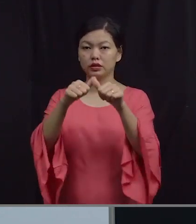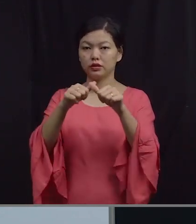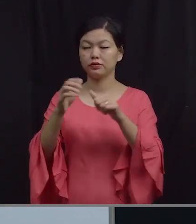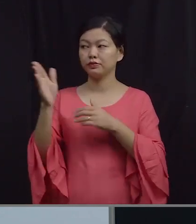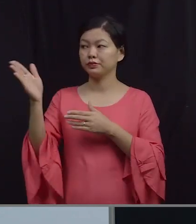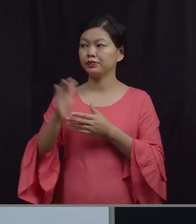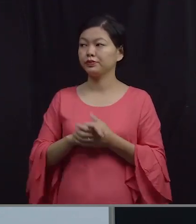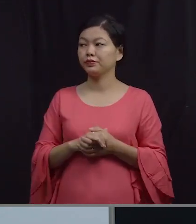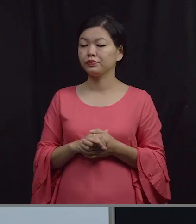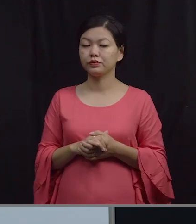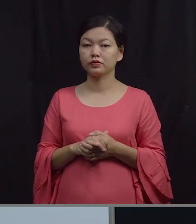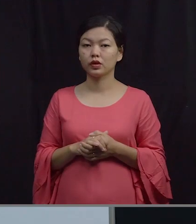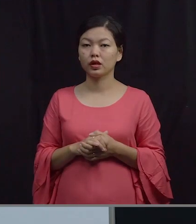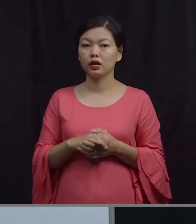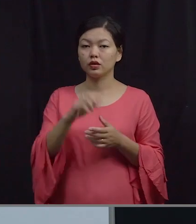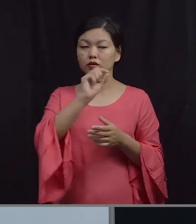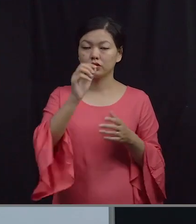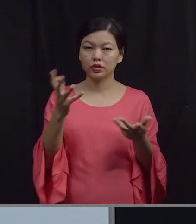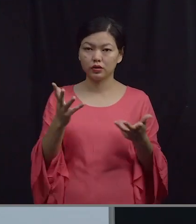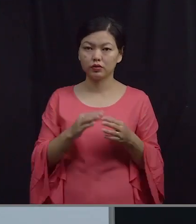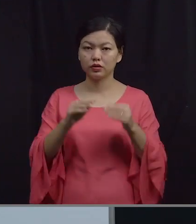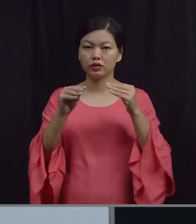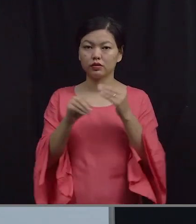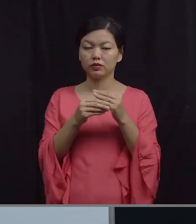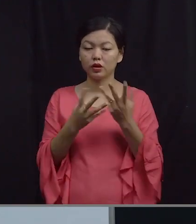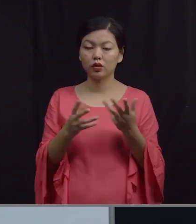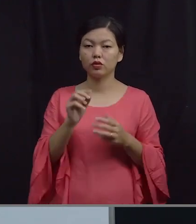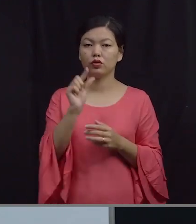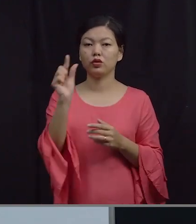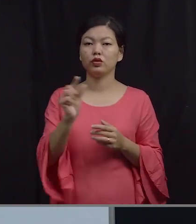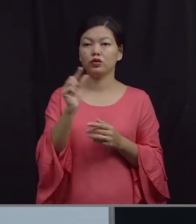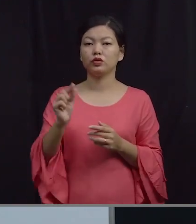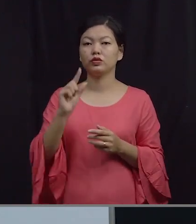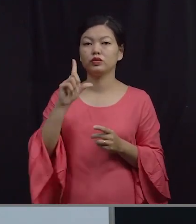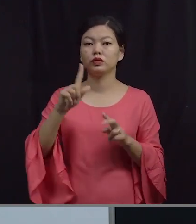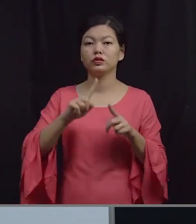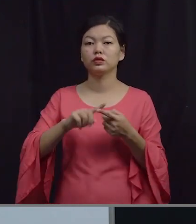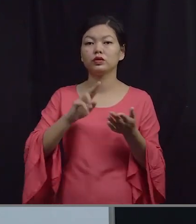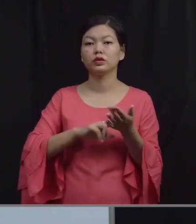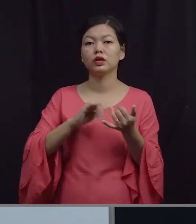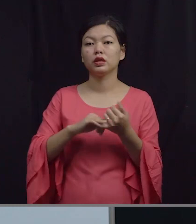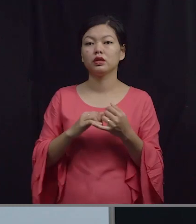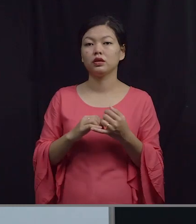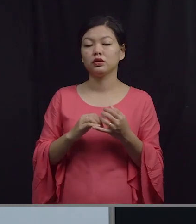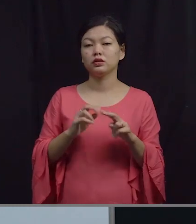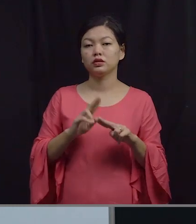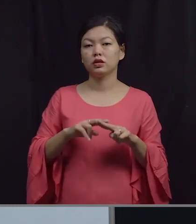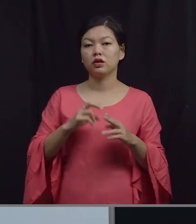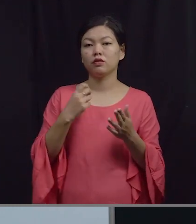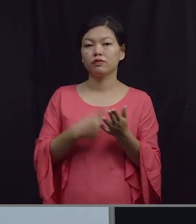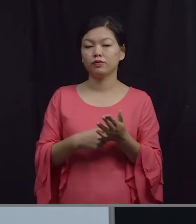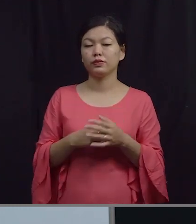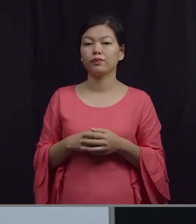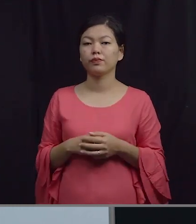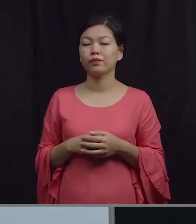so you can write here applying the lens equation. So I can write, so here the image distance is what? 1 by V1, right? Image distance